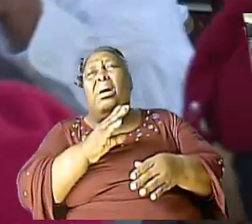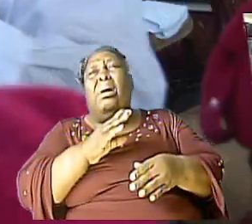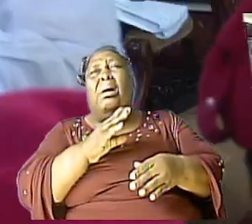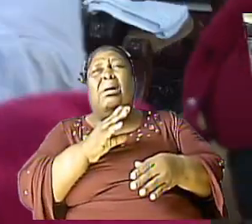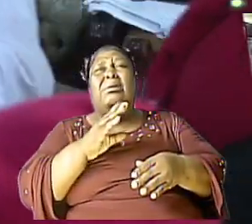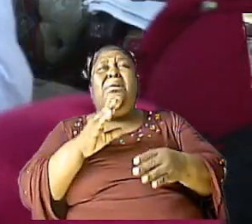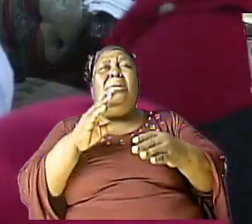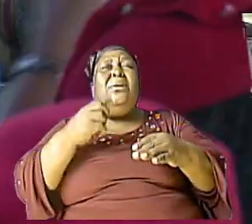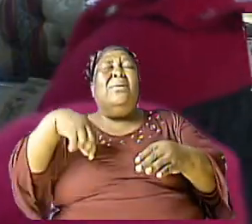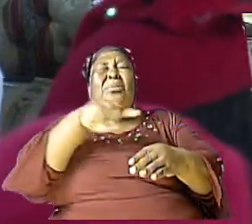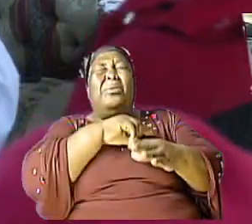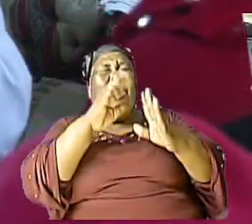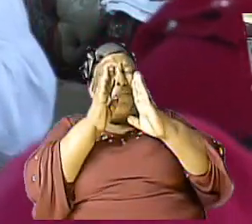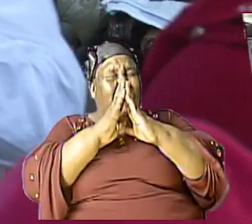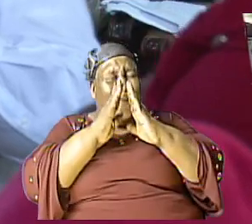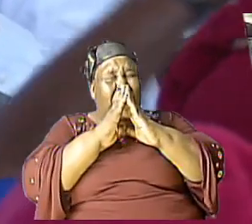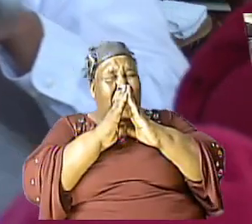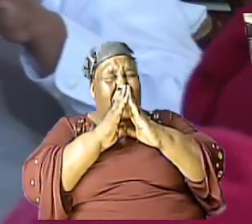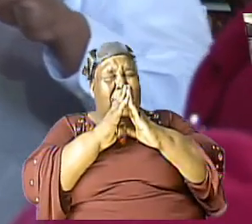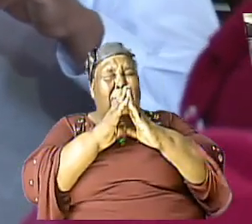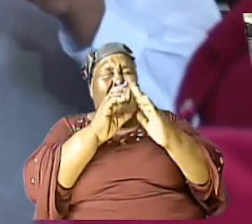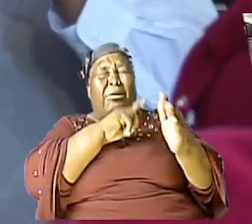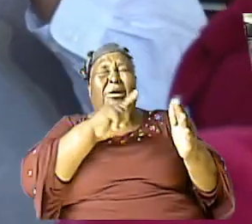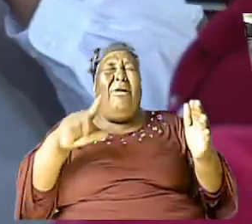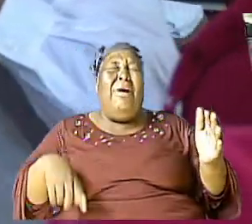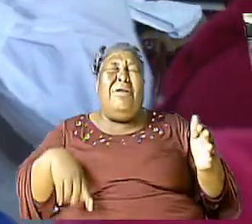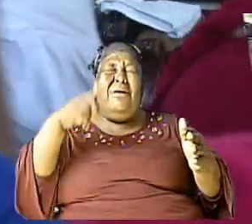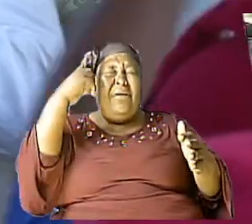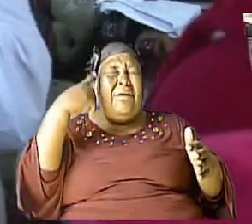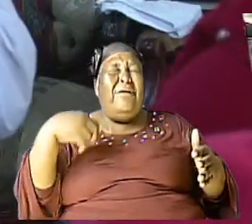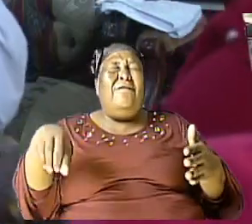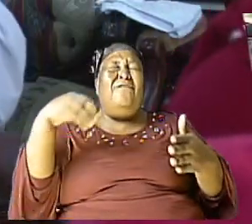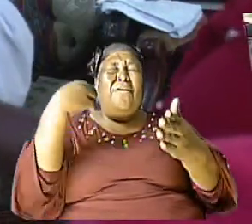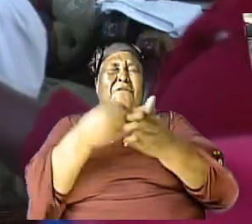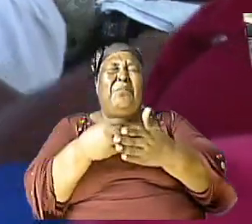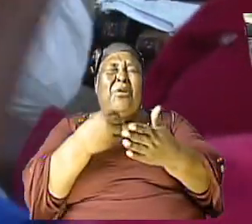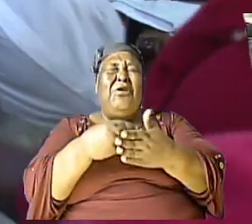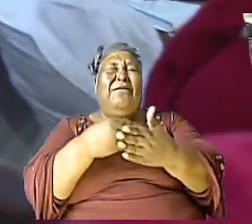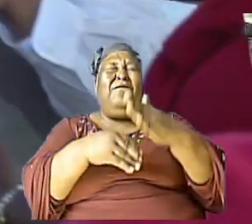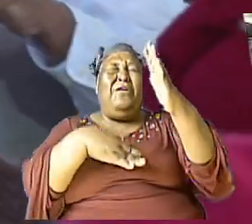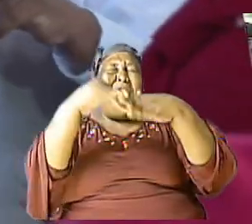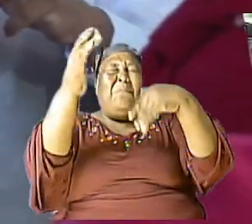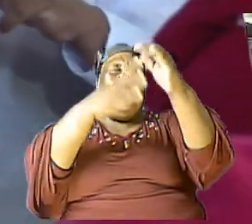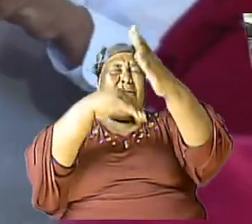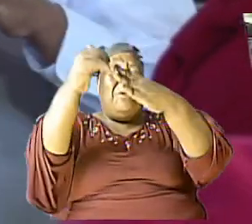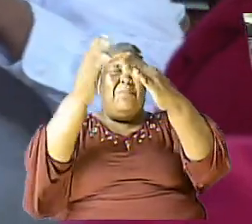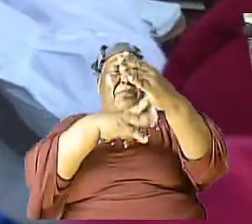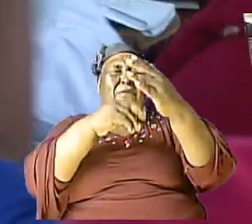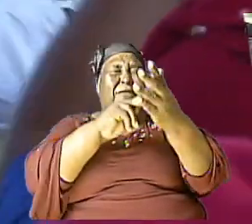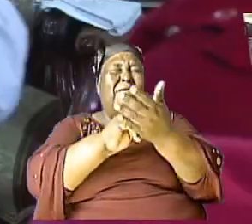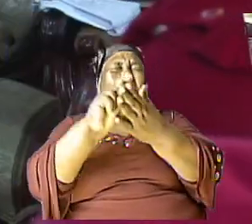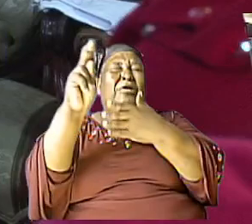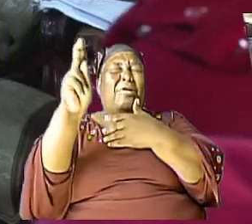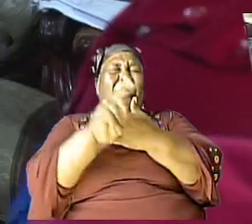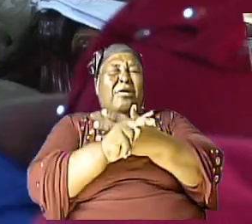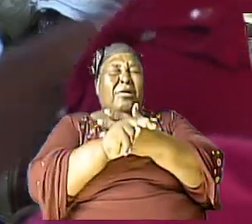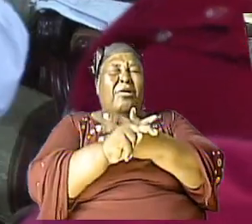Lord. We glorify you, great God Almighty. I pray right now for the sick among